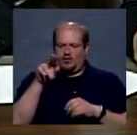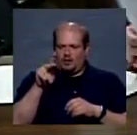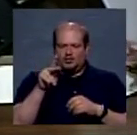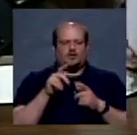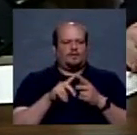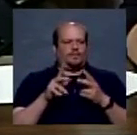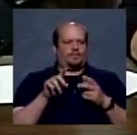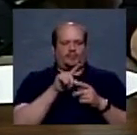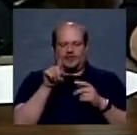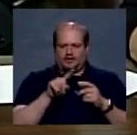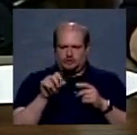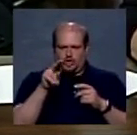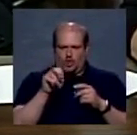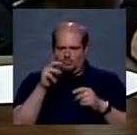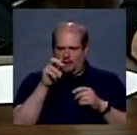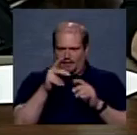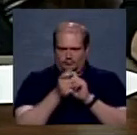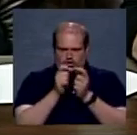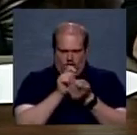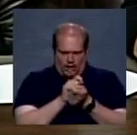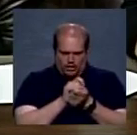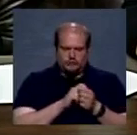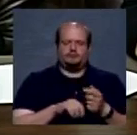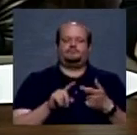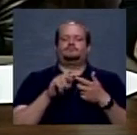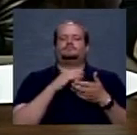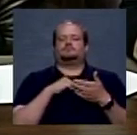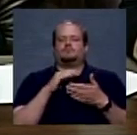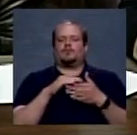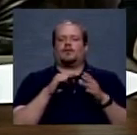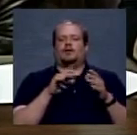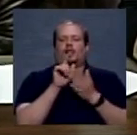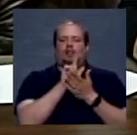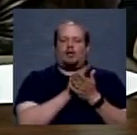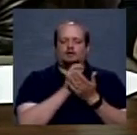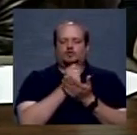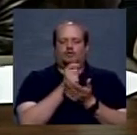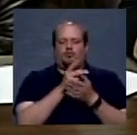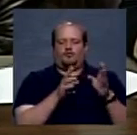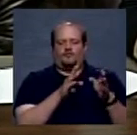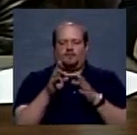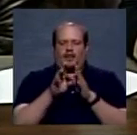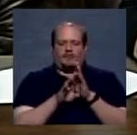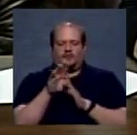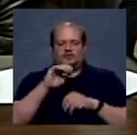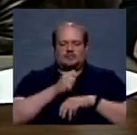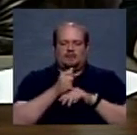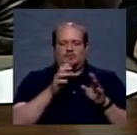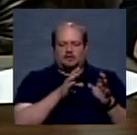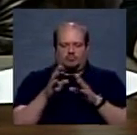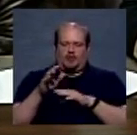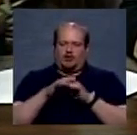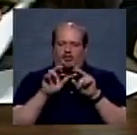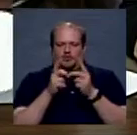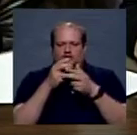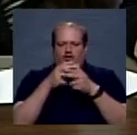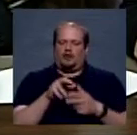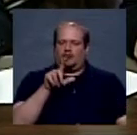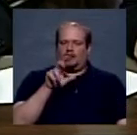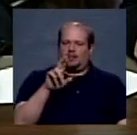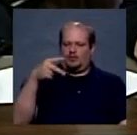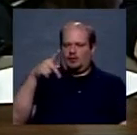official zoning map of the city of Little Rock, Arkansas, and for the purposes, an ordinance to approve a plan zoning development, establish a plan office district titled Little Rock